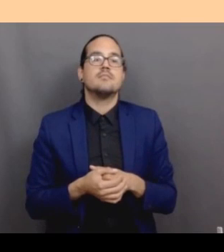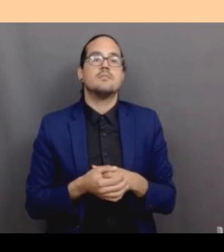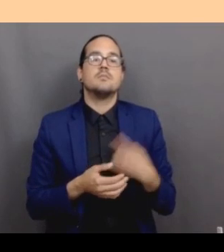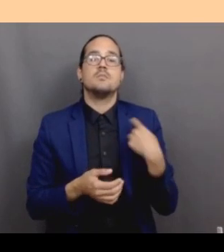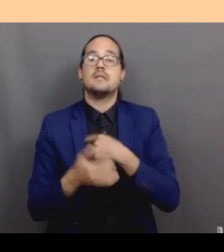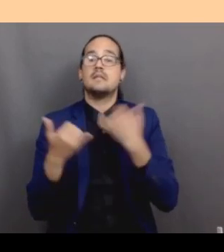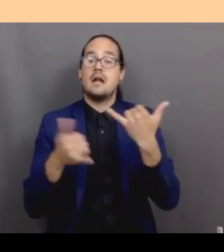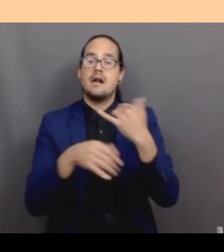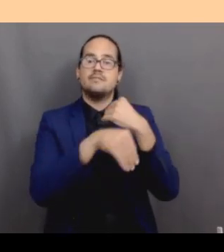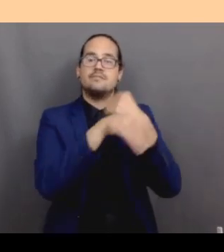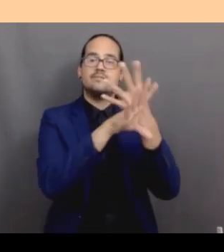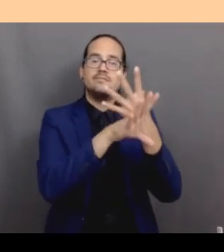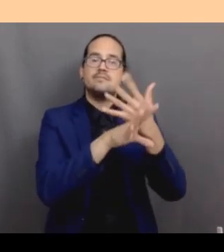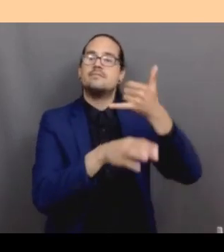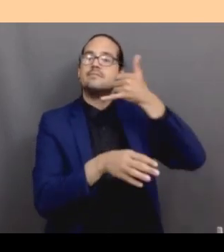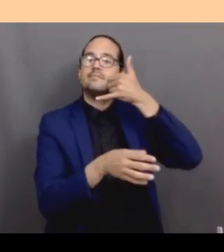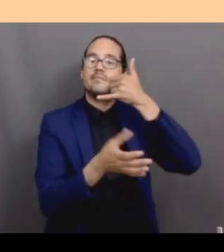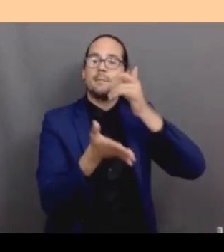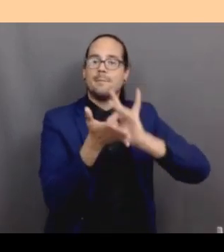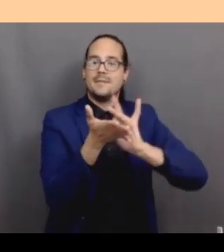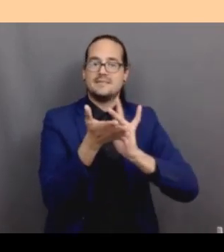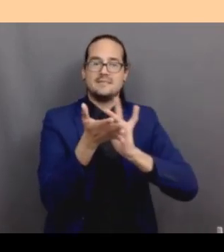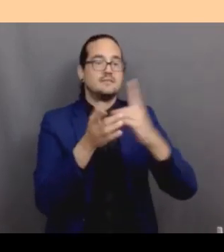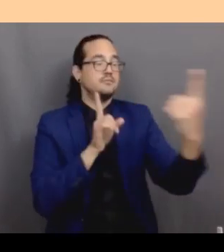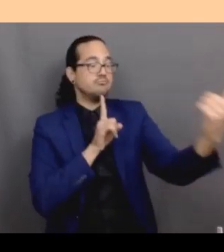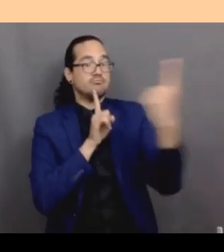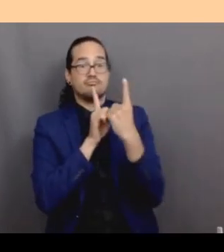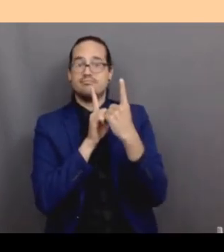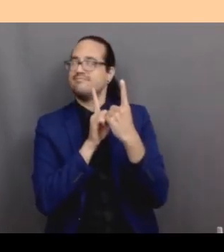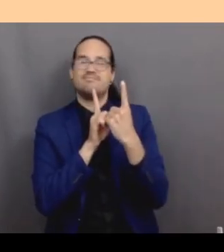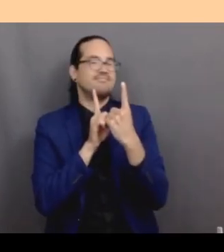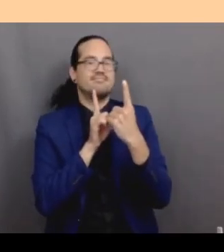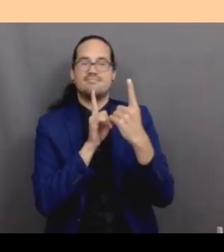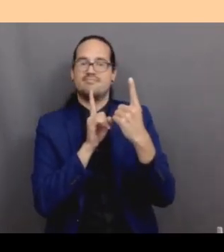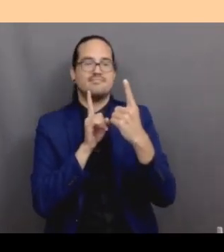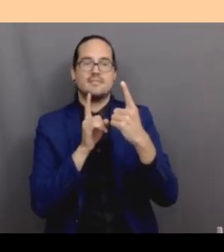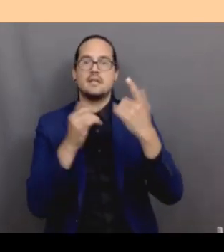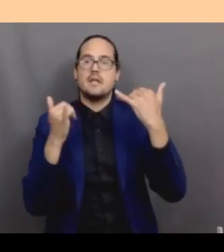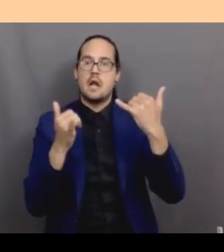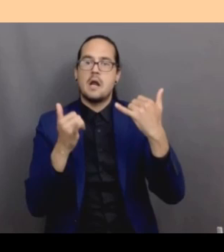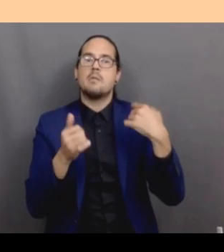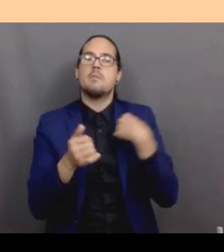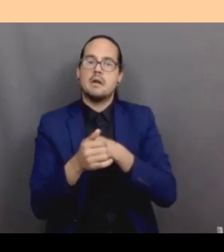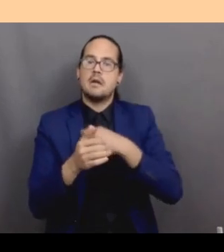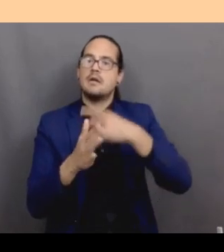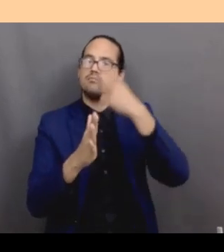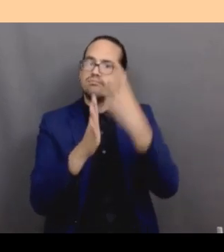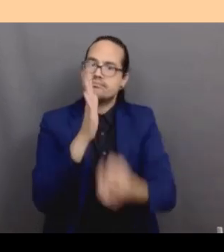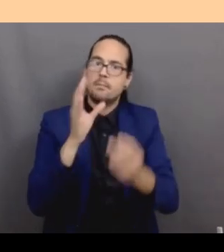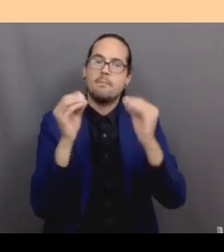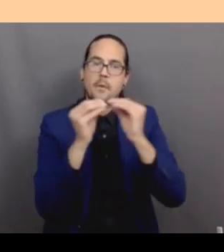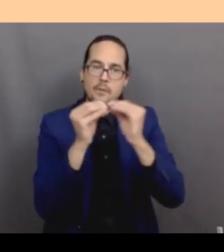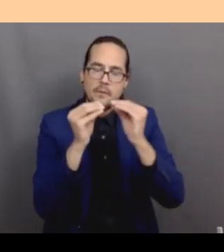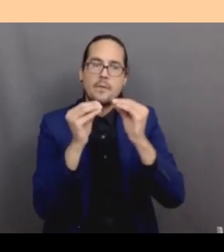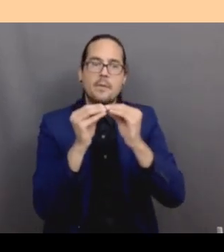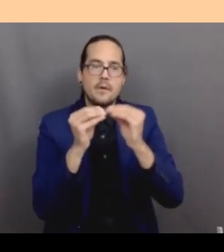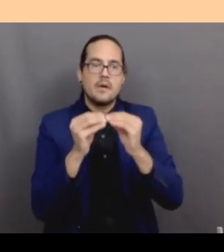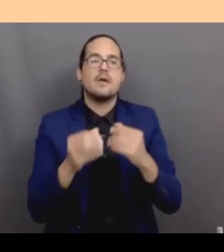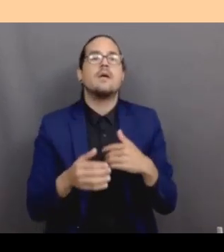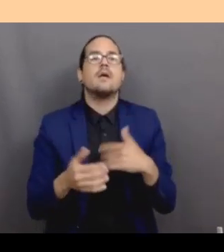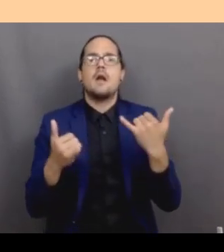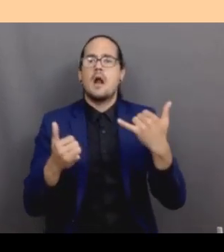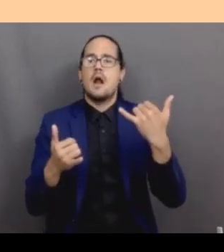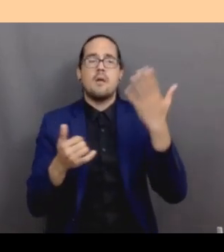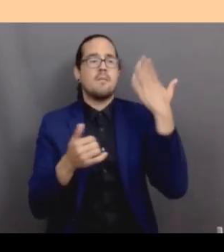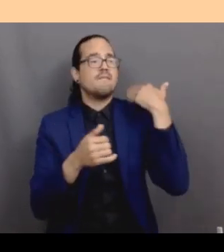surface previously. This event has really caused us to be more creative, innovative, and to really expand our reach.